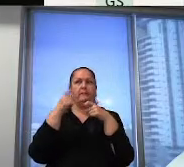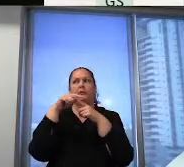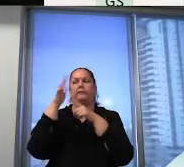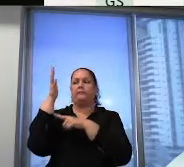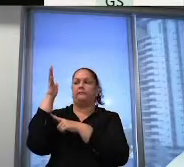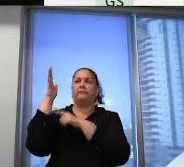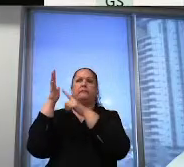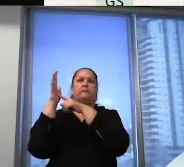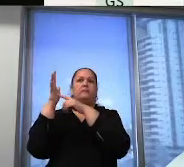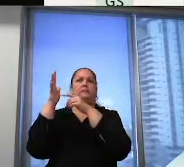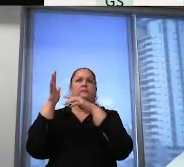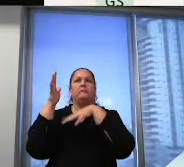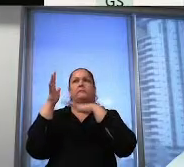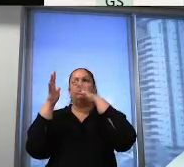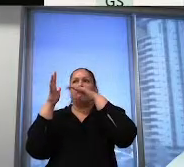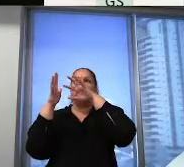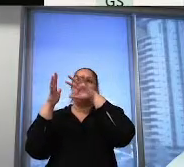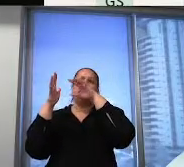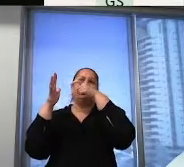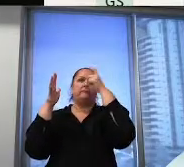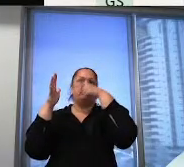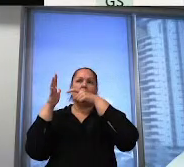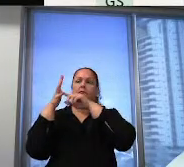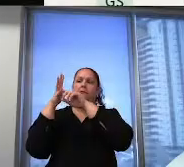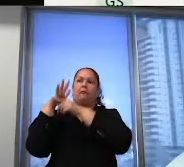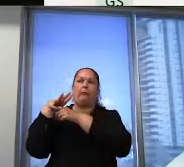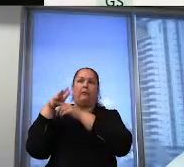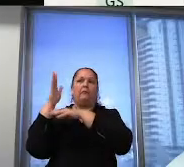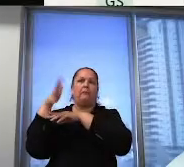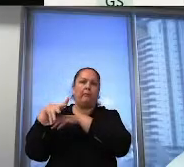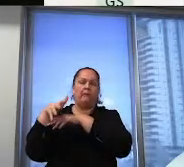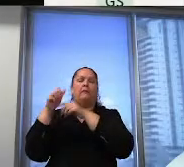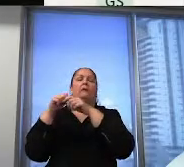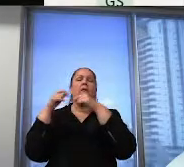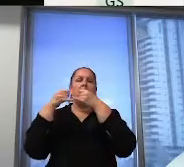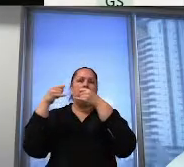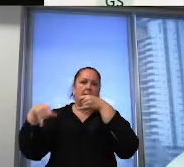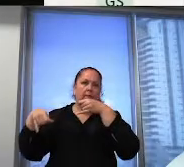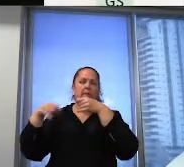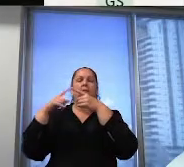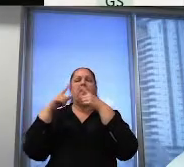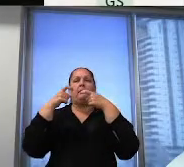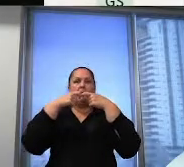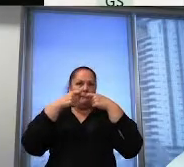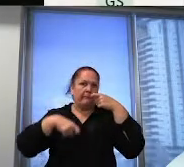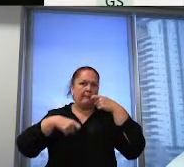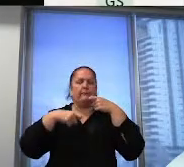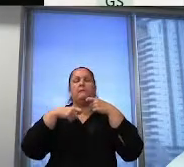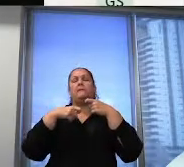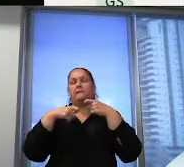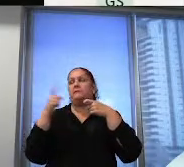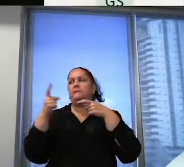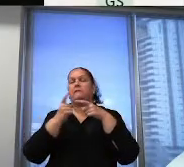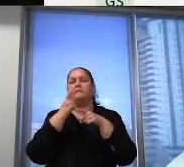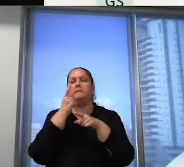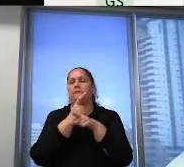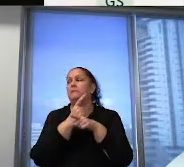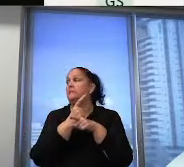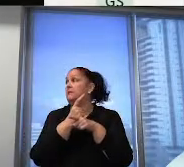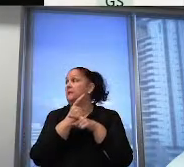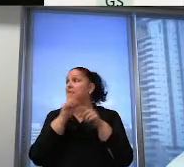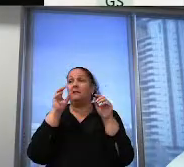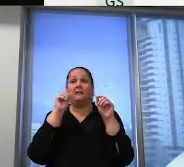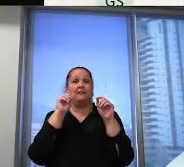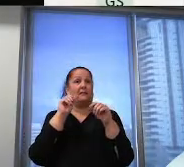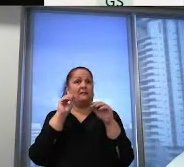to vegetation related outages as well. But 50% is consistently what we've been seeing, and you are correct.